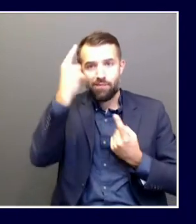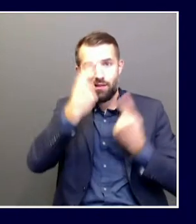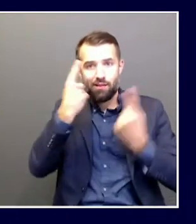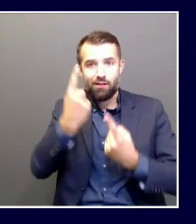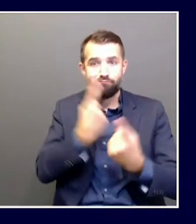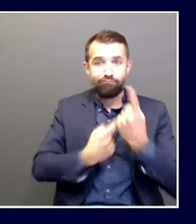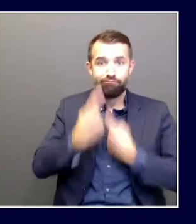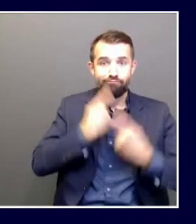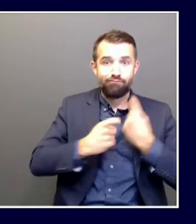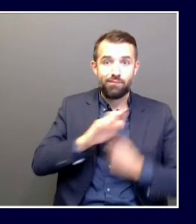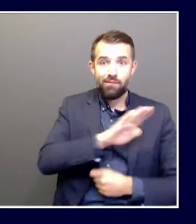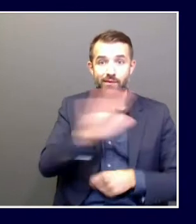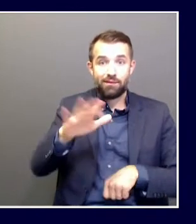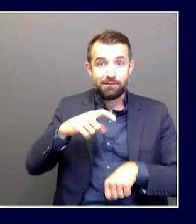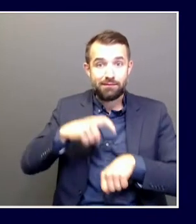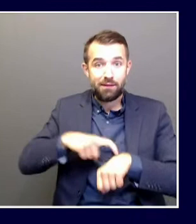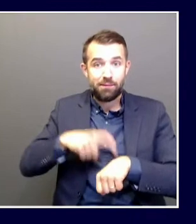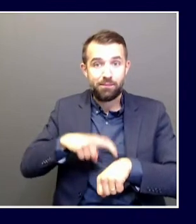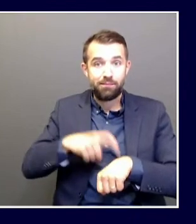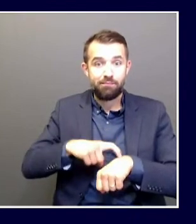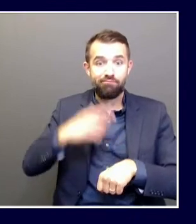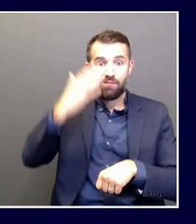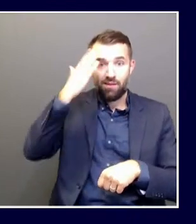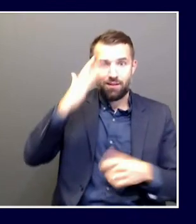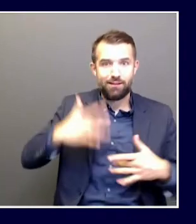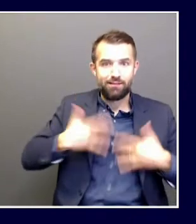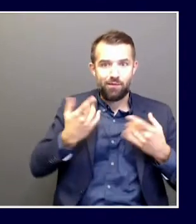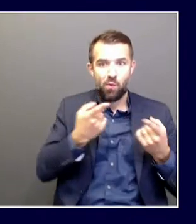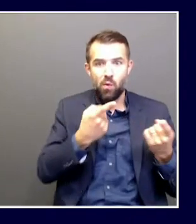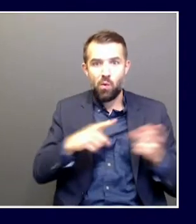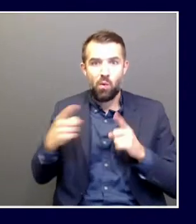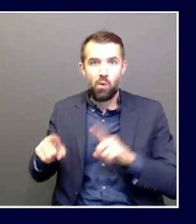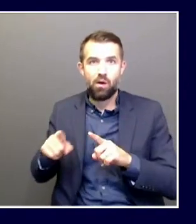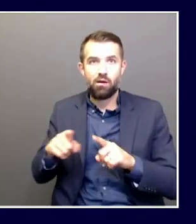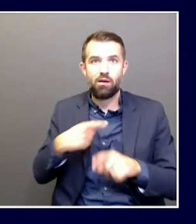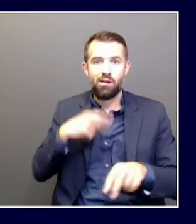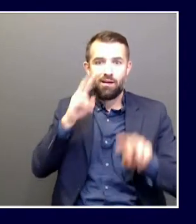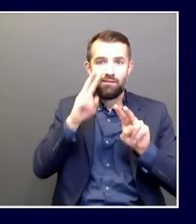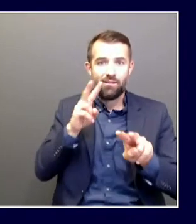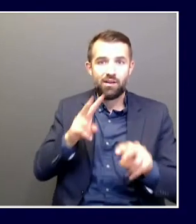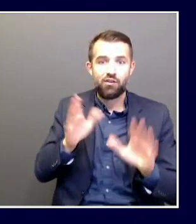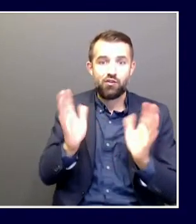taking some time to get up to speed on where COVID is. We look forward to chatting with everyone again next week as